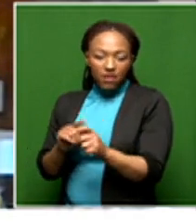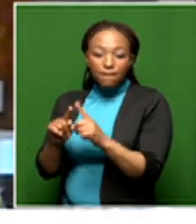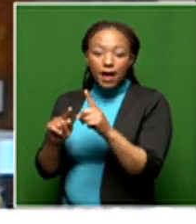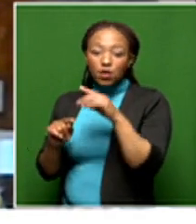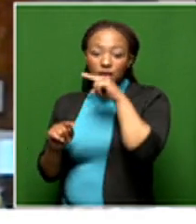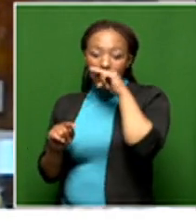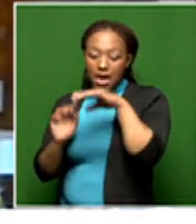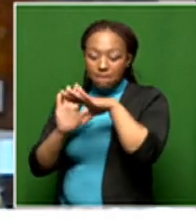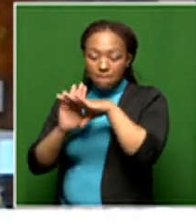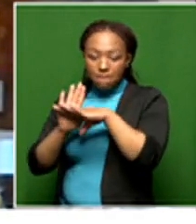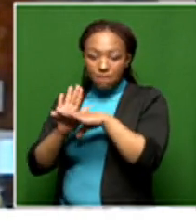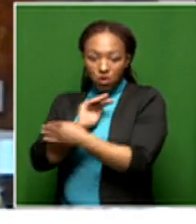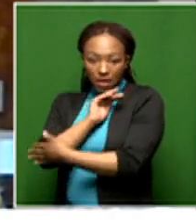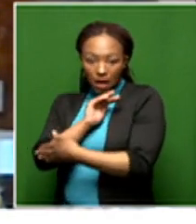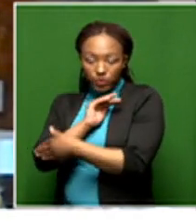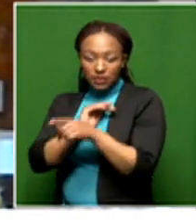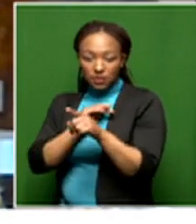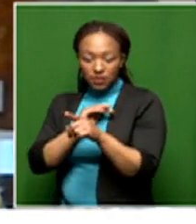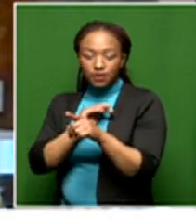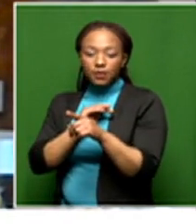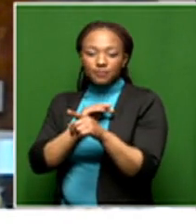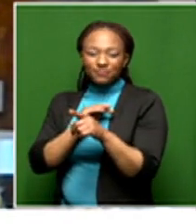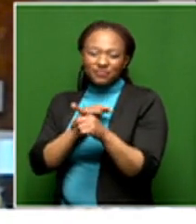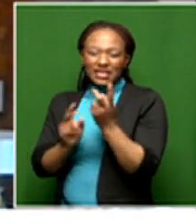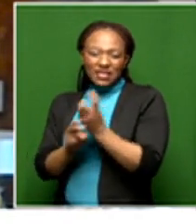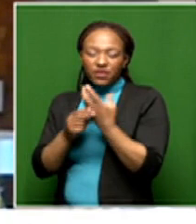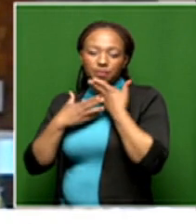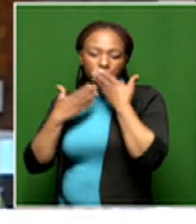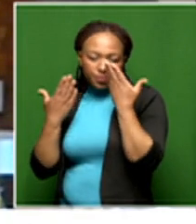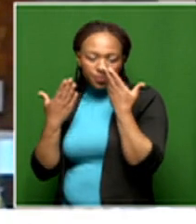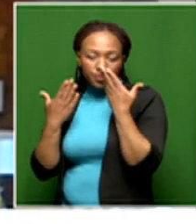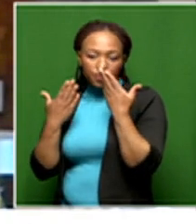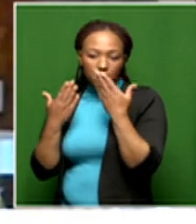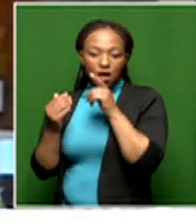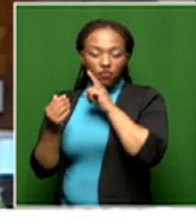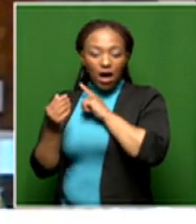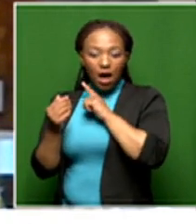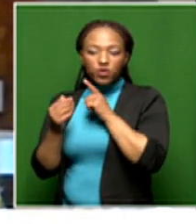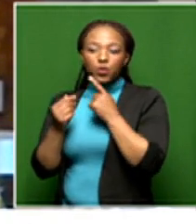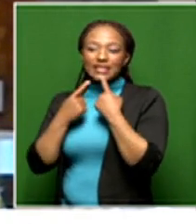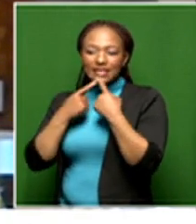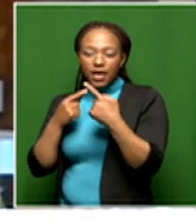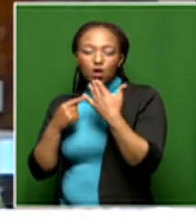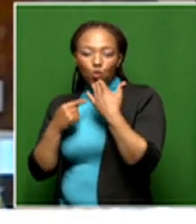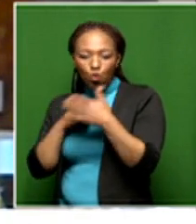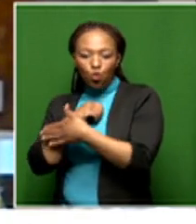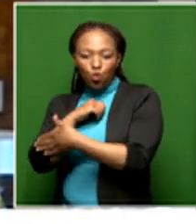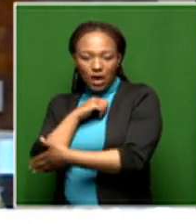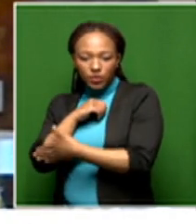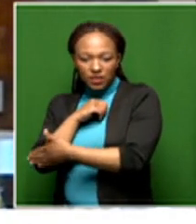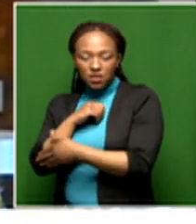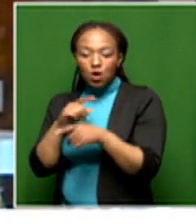itself, it's not a very difficult kind of exercise to kind of have a sense in terms of how it's going to go through. And essentially saying